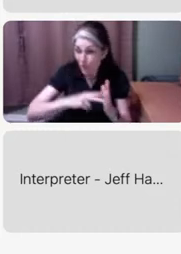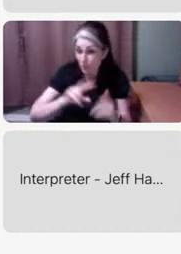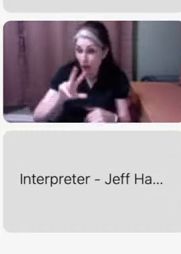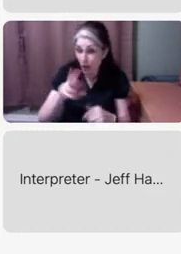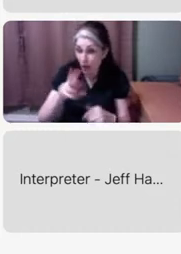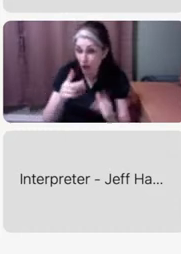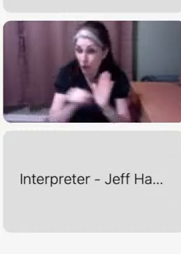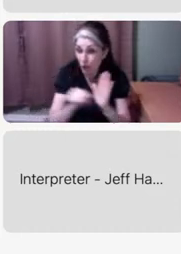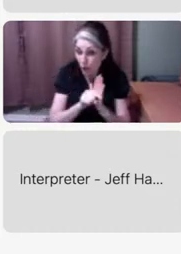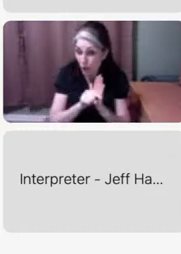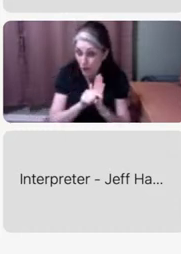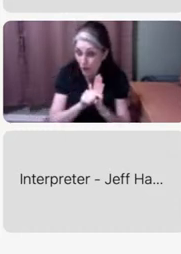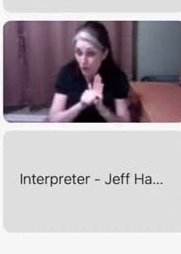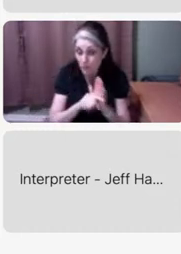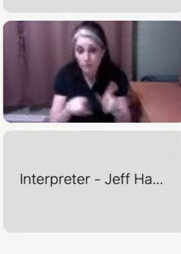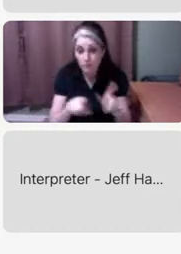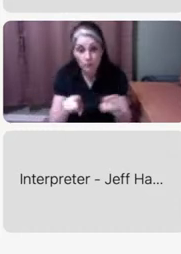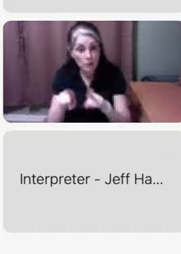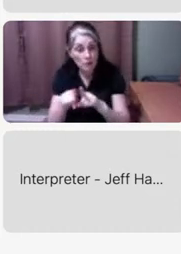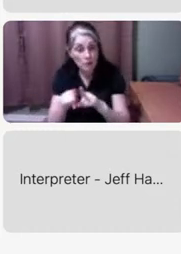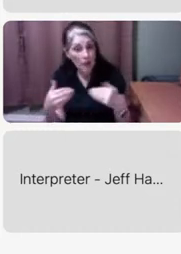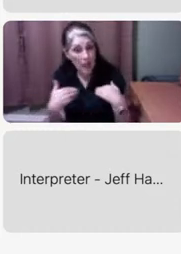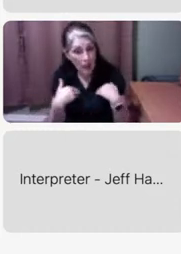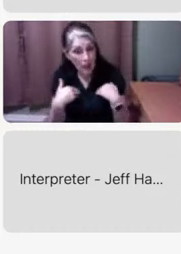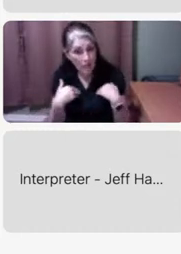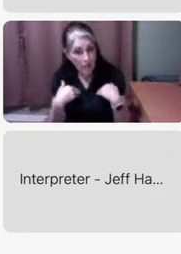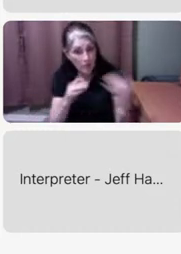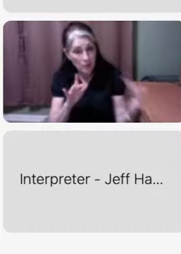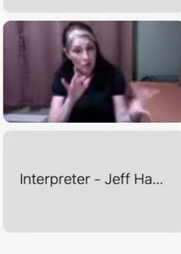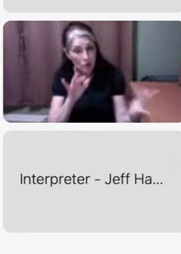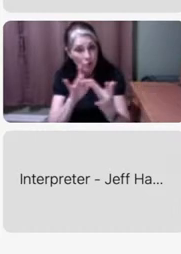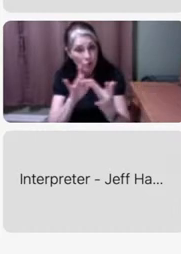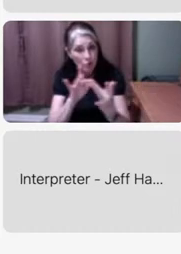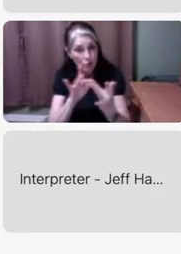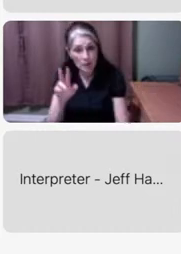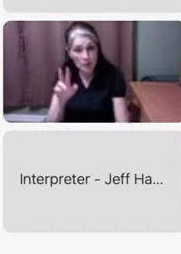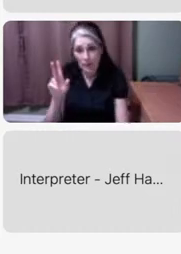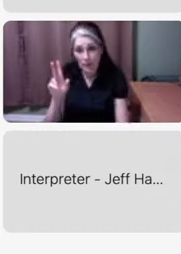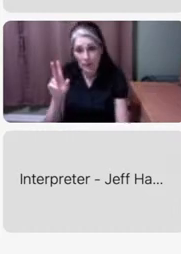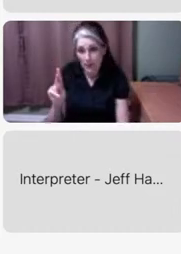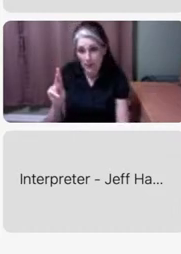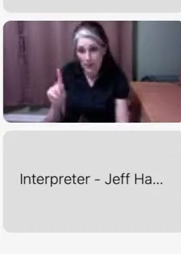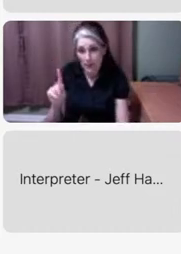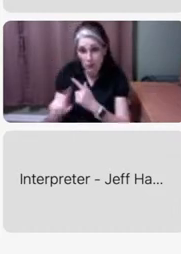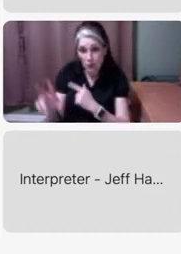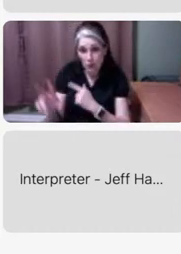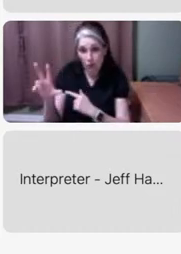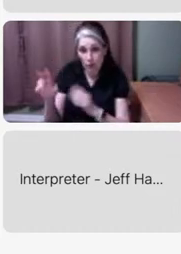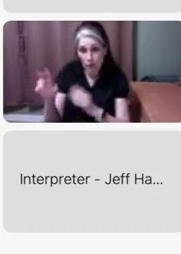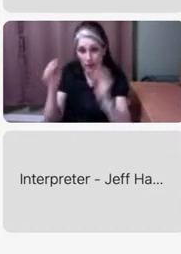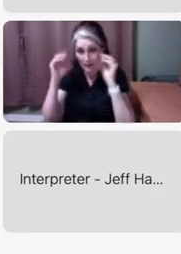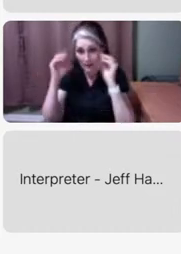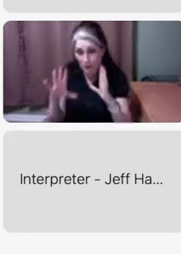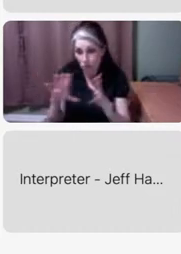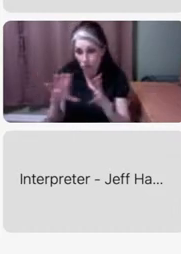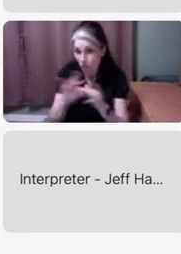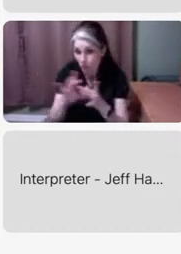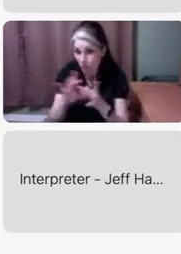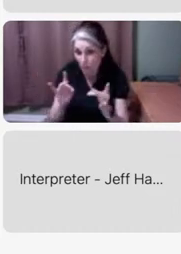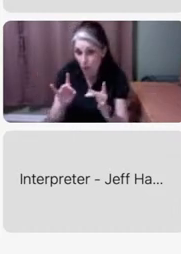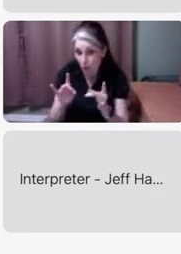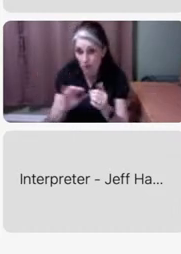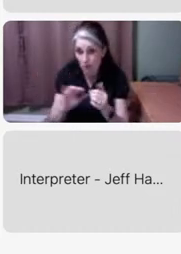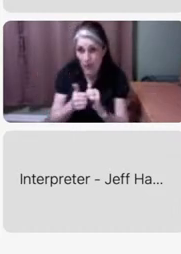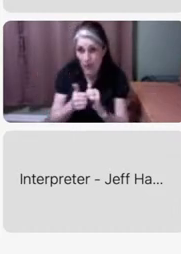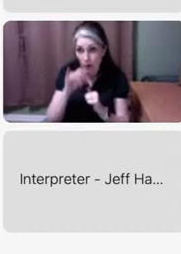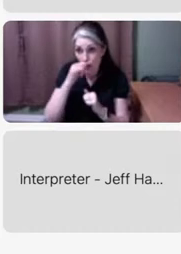also have we reached out to k3 teachers to to get their input you know what is it you know that how are their kids their kids doing